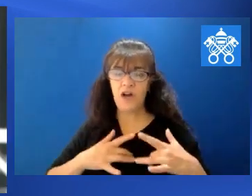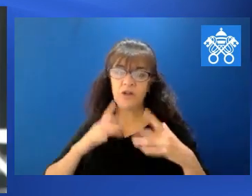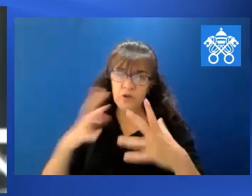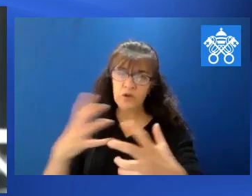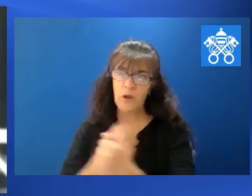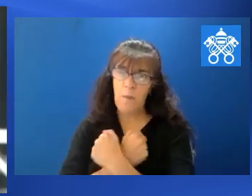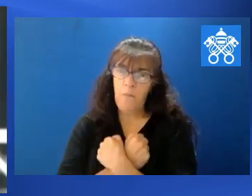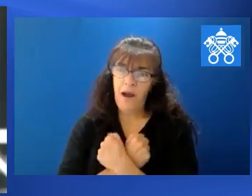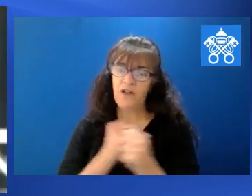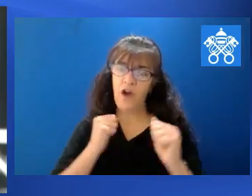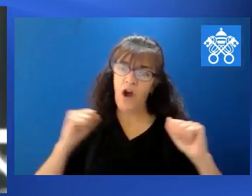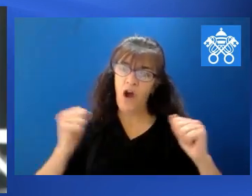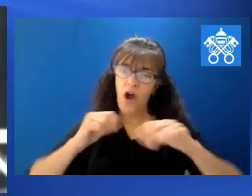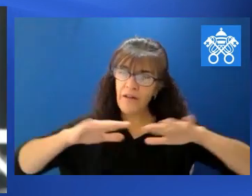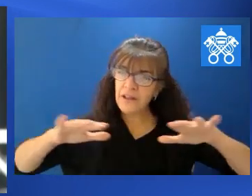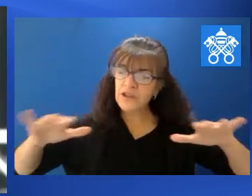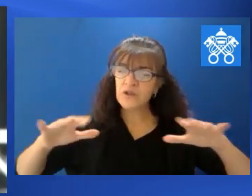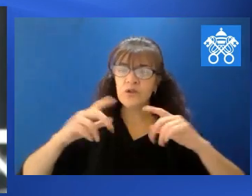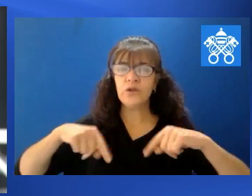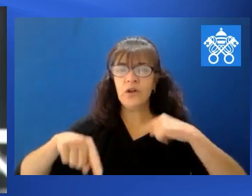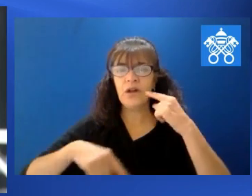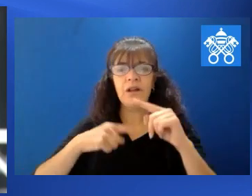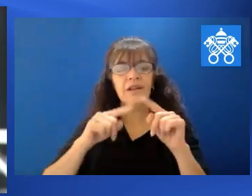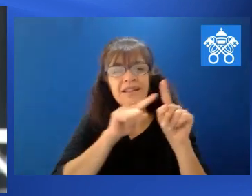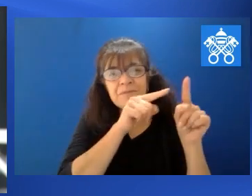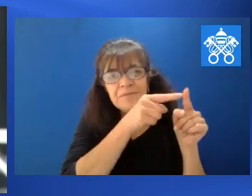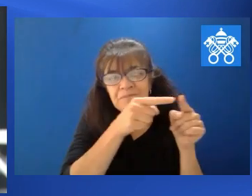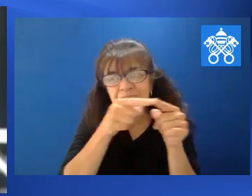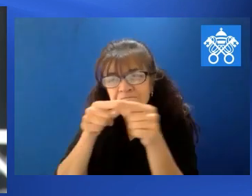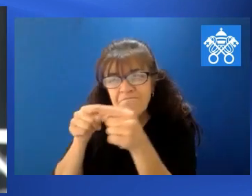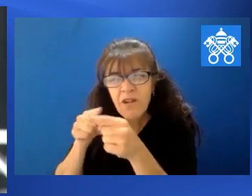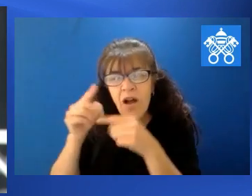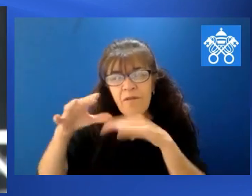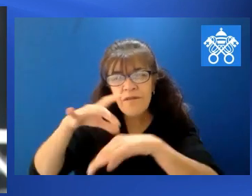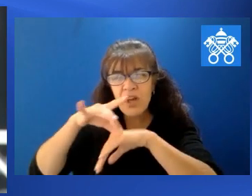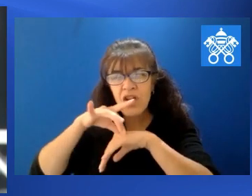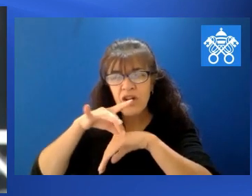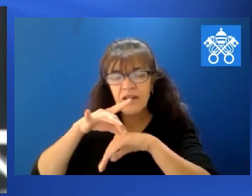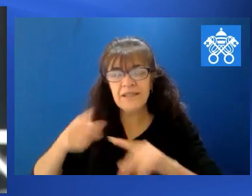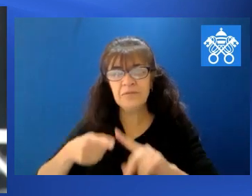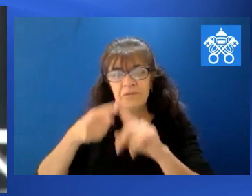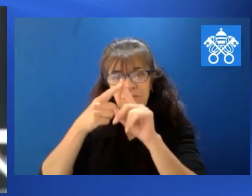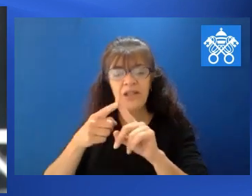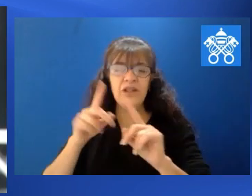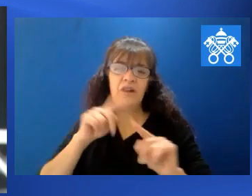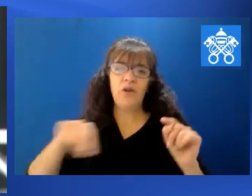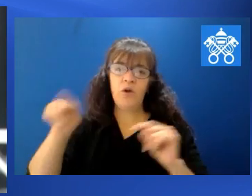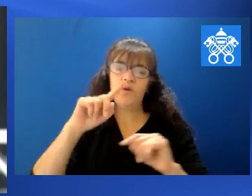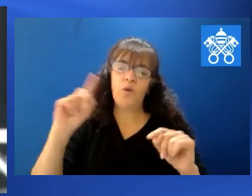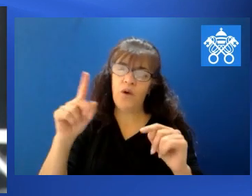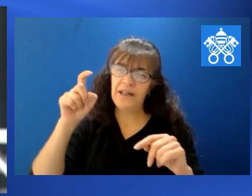of creatures who are spread throughout every angle and corner of the earth, especially those who are most in need